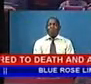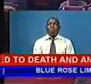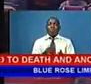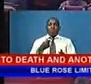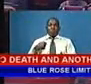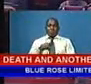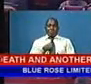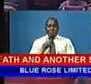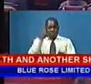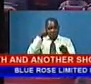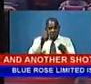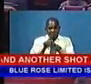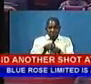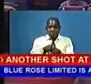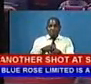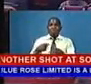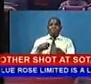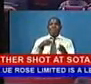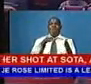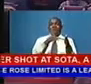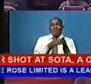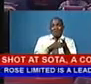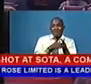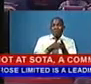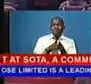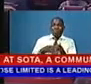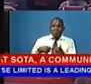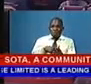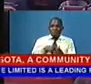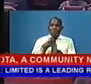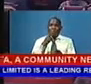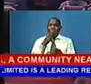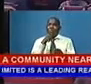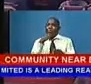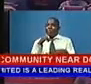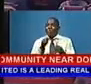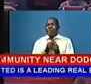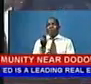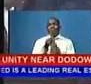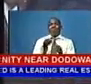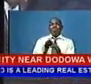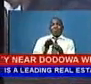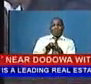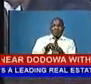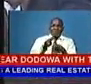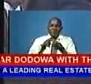There's an objection on the table, and my Lord, respectfully, these are people's votes we are talking about. Once we are talking about